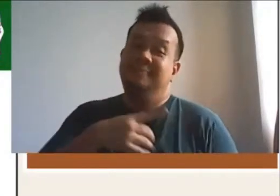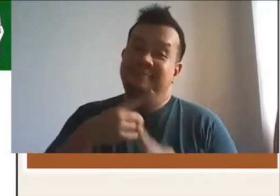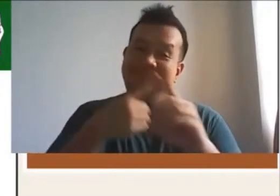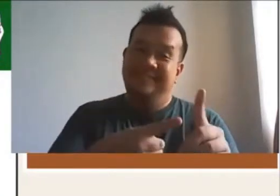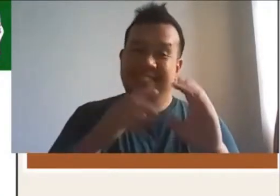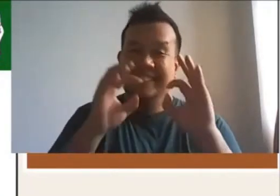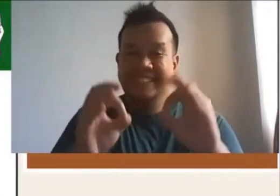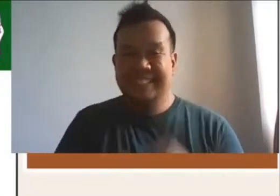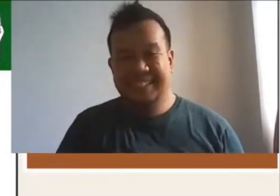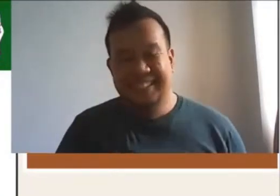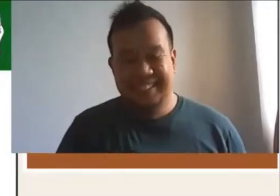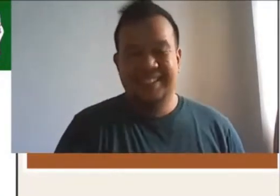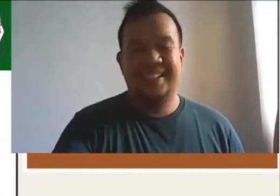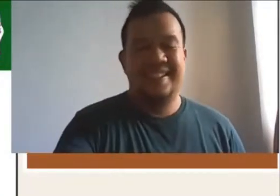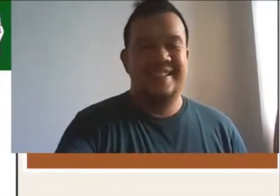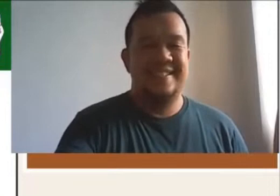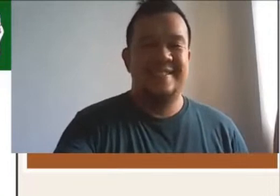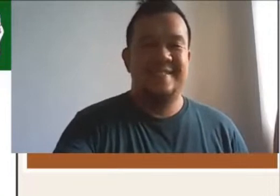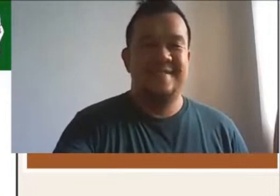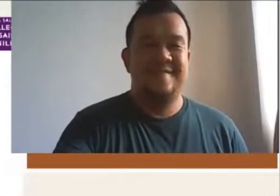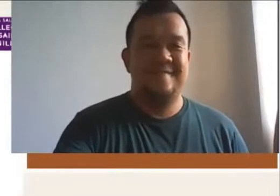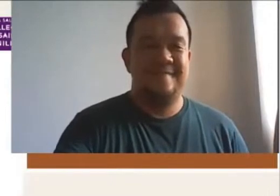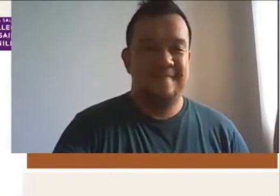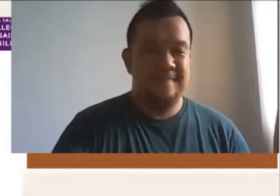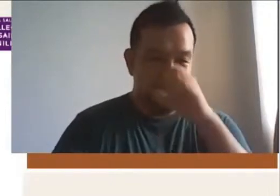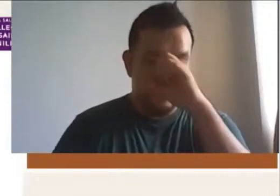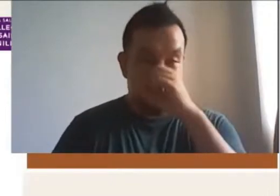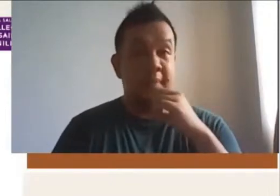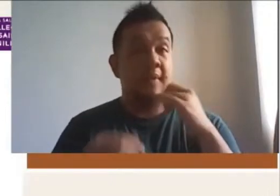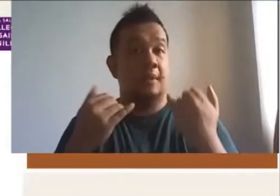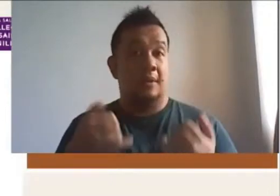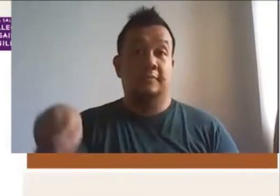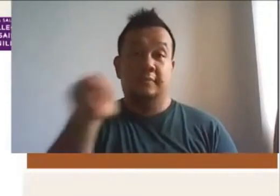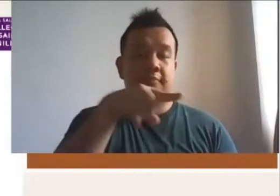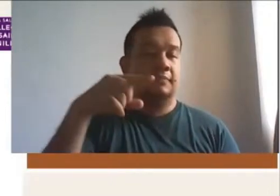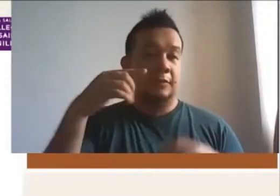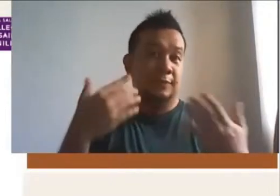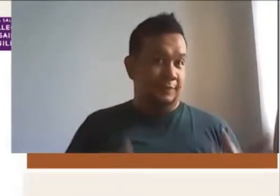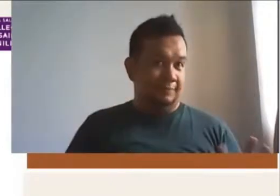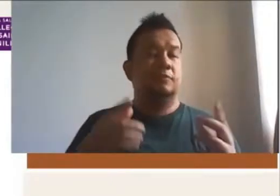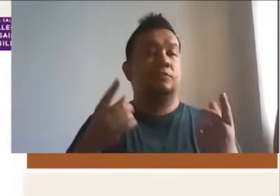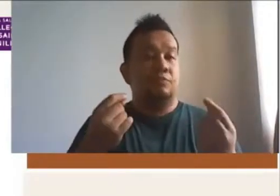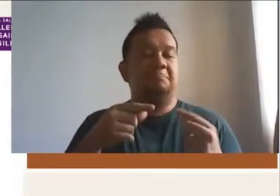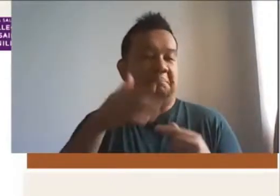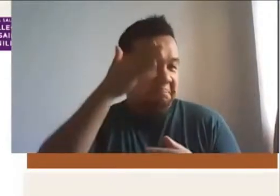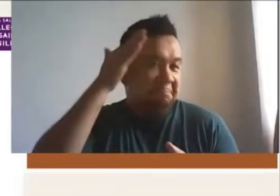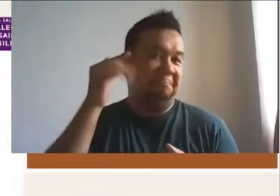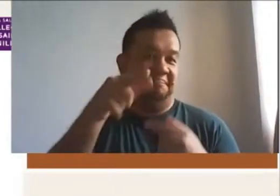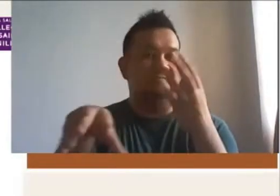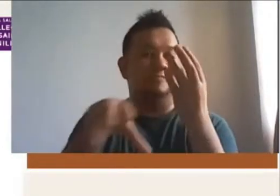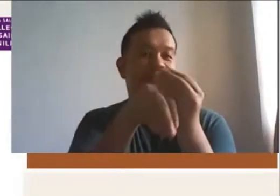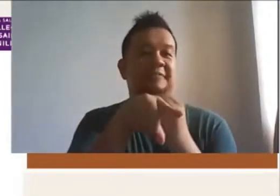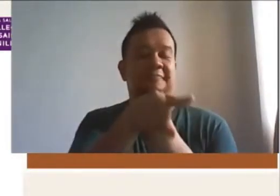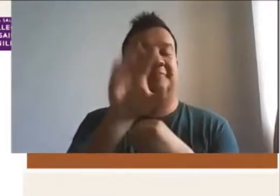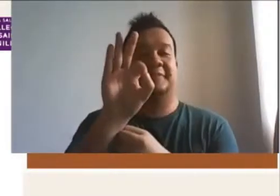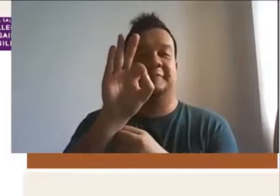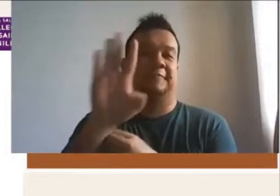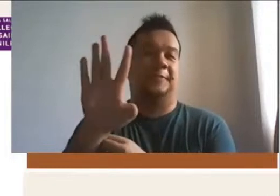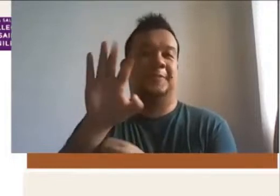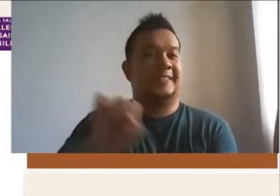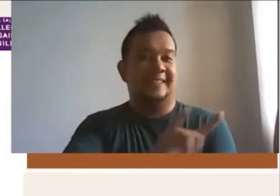Next, we also would like to invite you to follow us on Facebook. Meron dyan mga news,